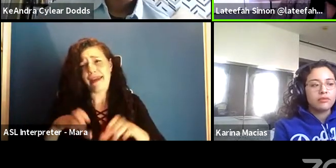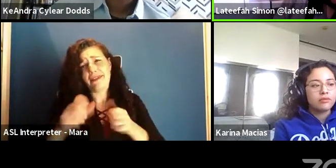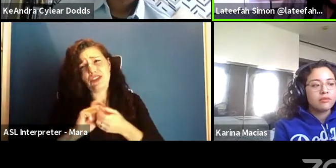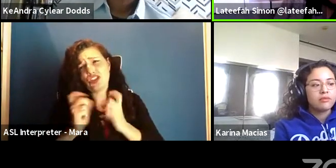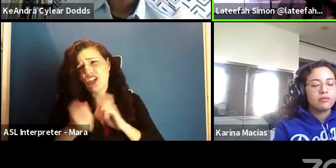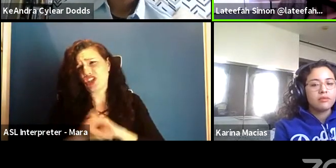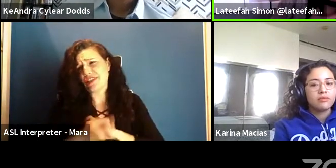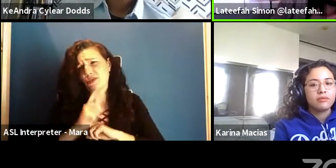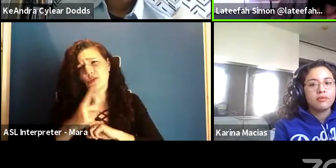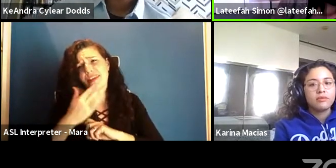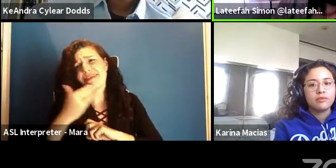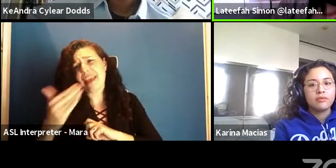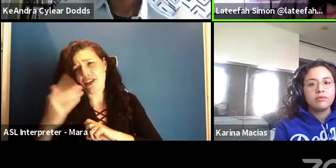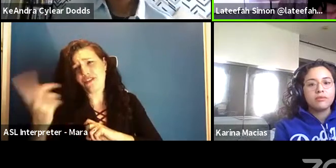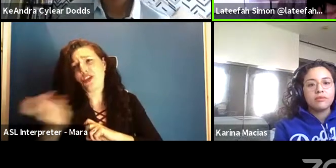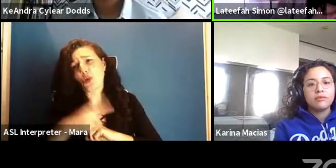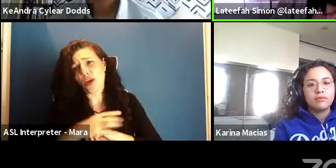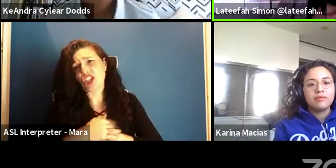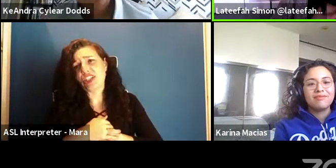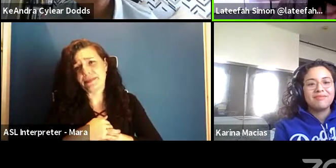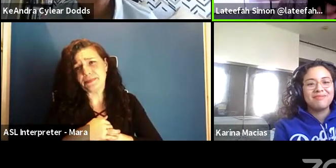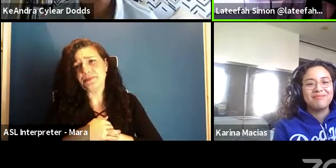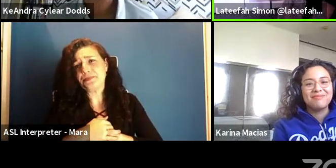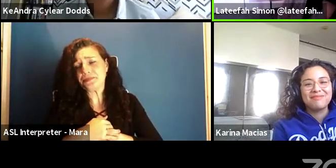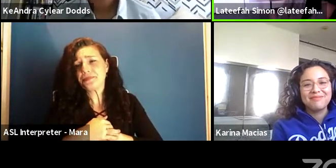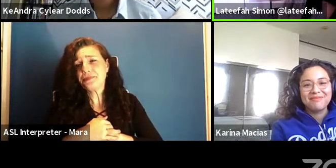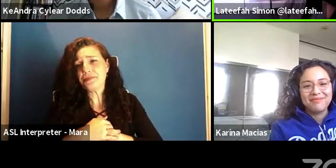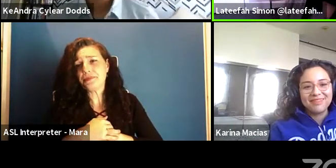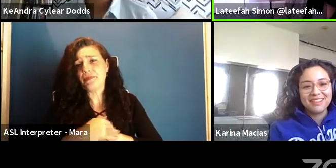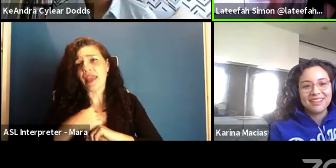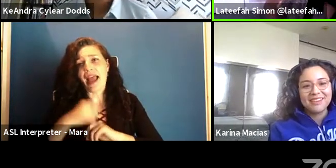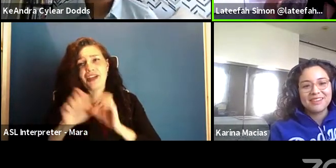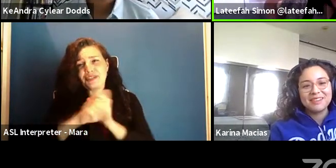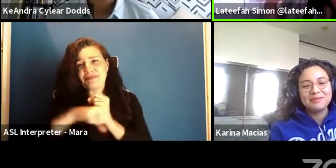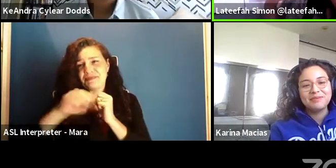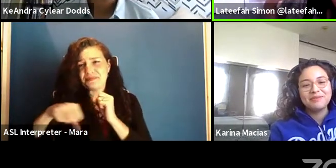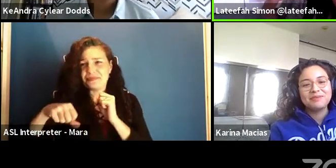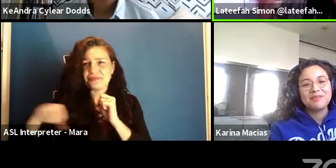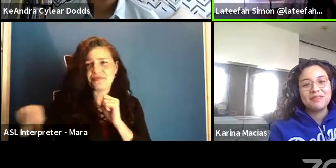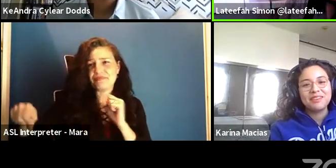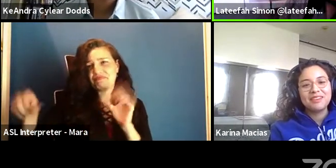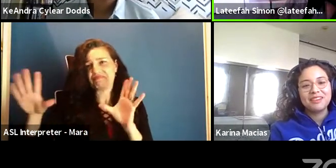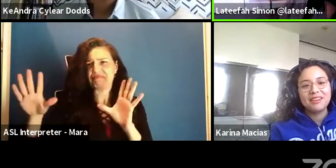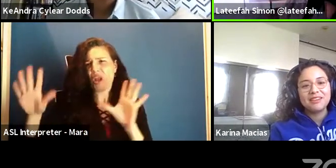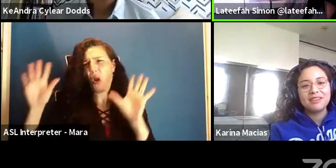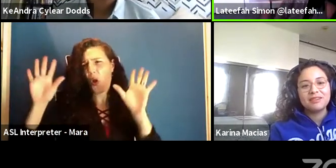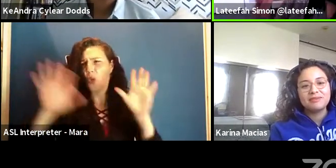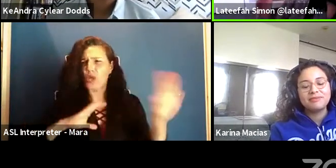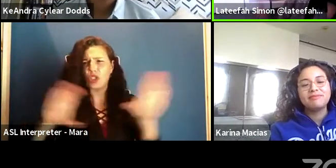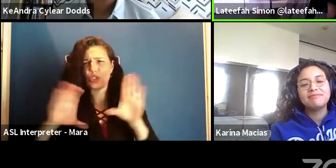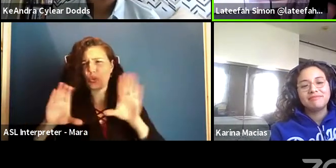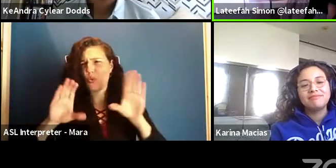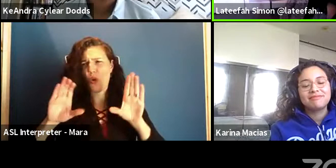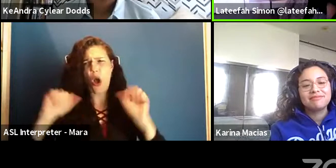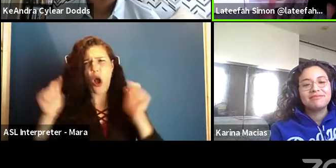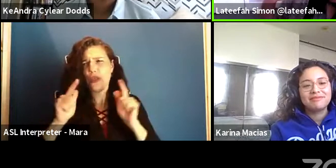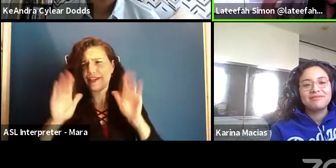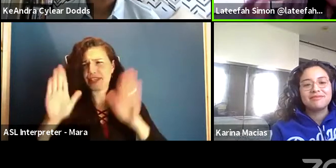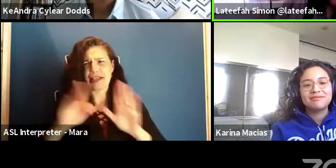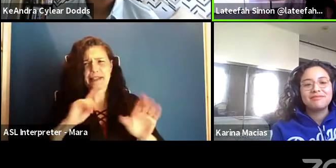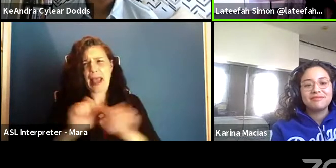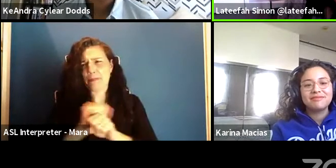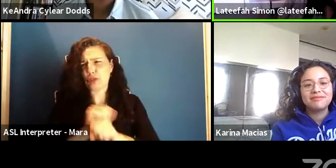So I thank you for the question. I mean, again, because I could rattle off and say, we do all of these things. Absolutely,